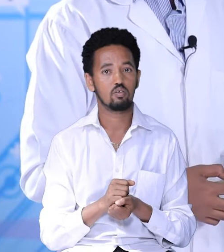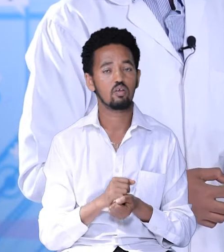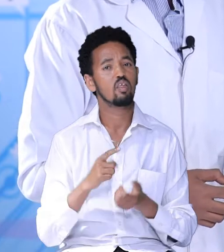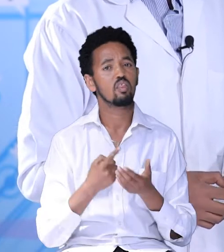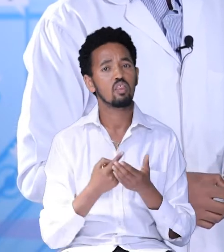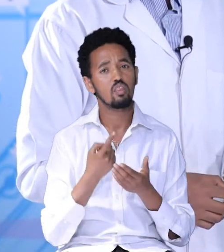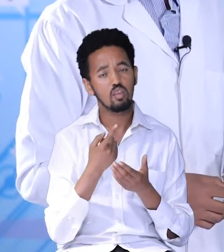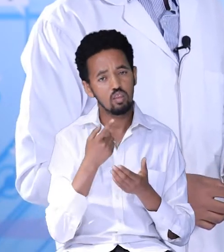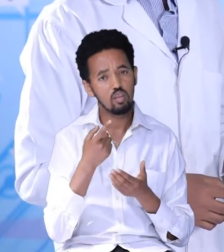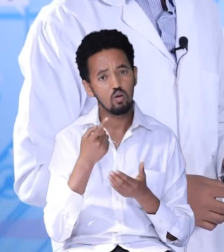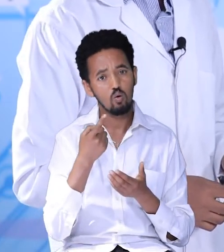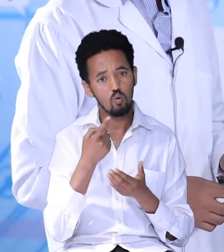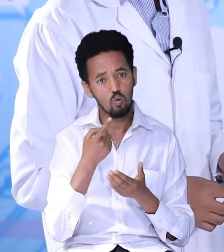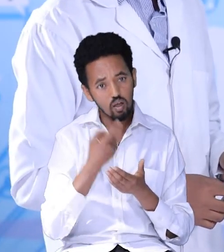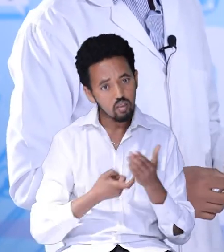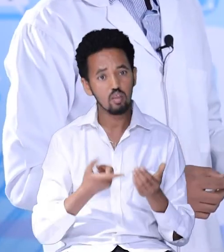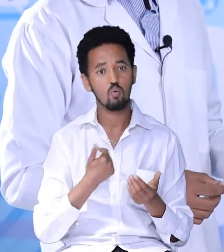Then what you are going to do?